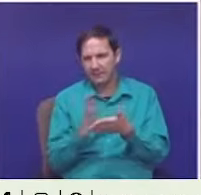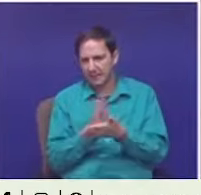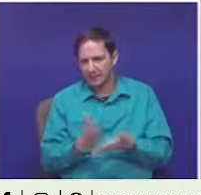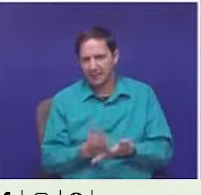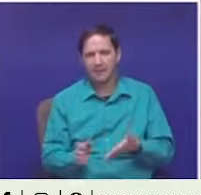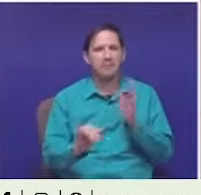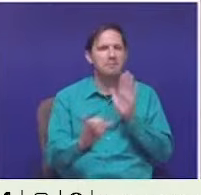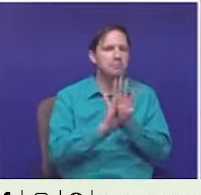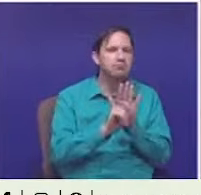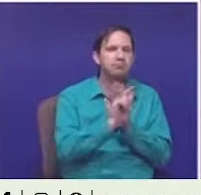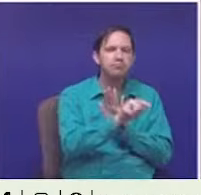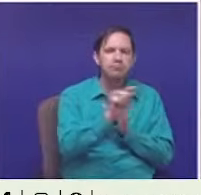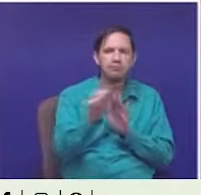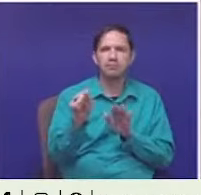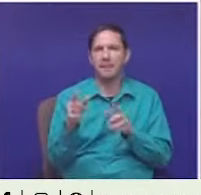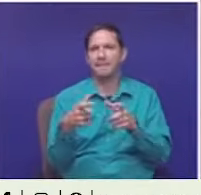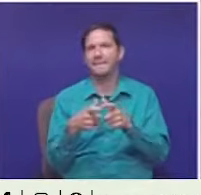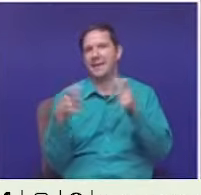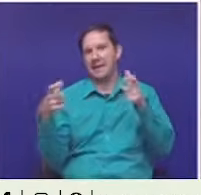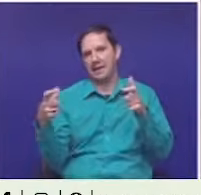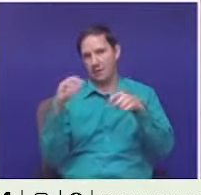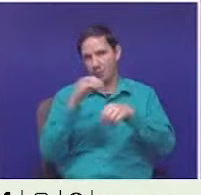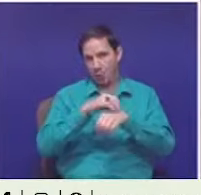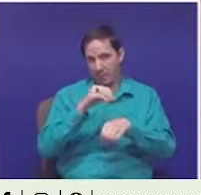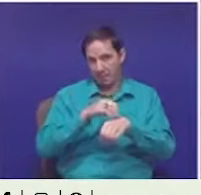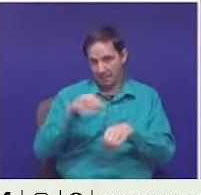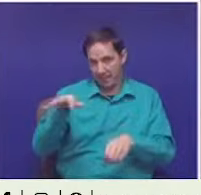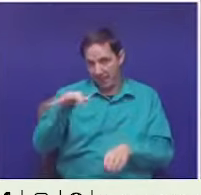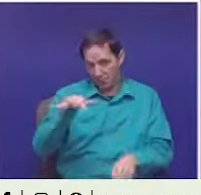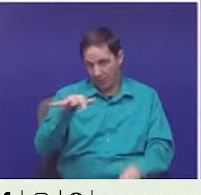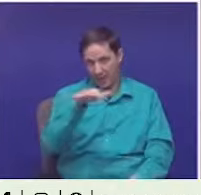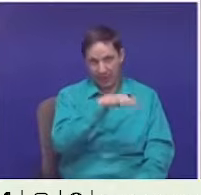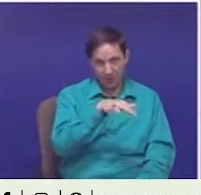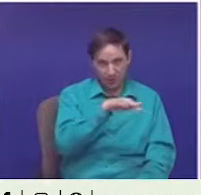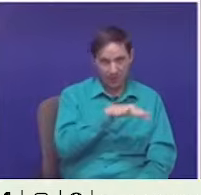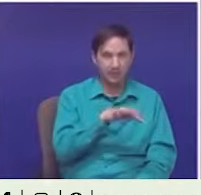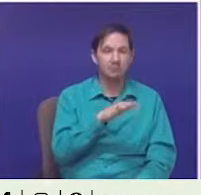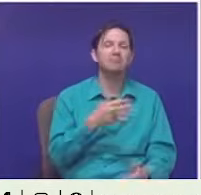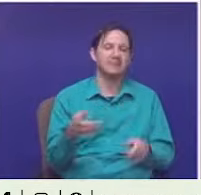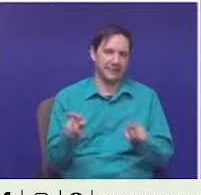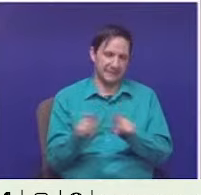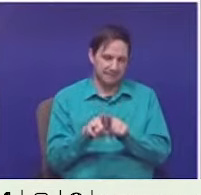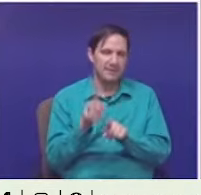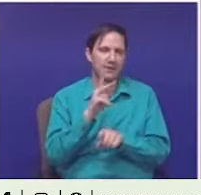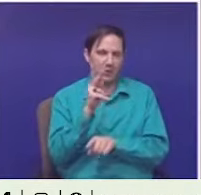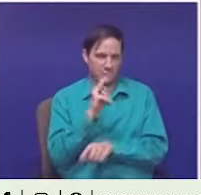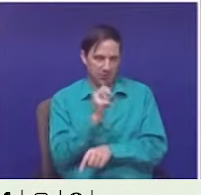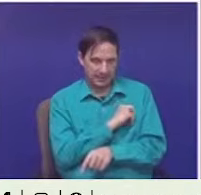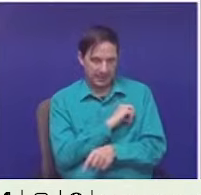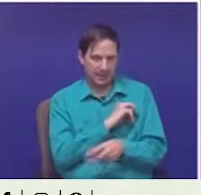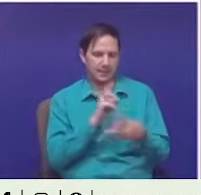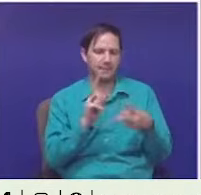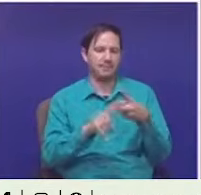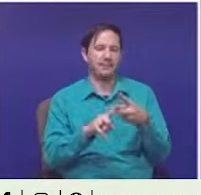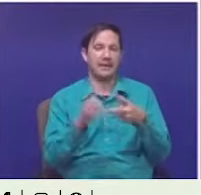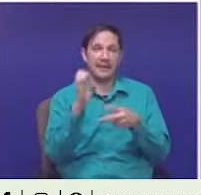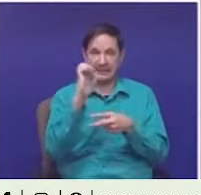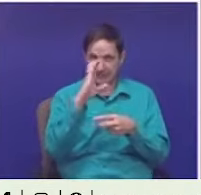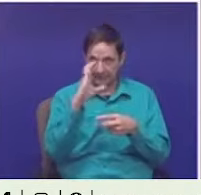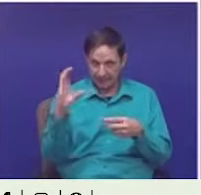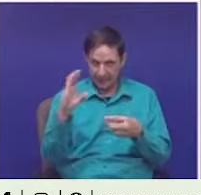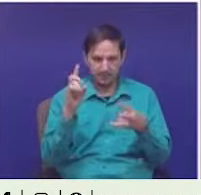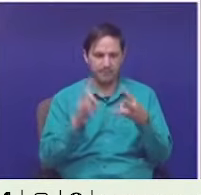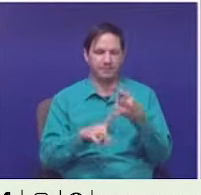we identify where the big problem areas are. And as I indicated, it's KwaZulu-Natal, it's the Eastern